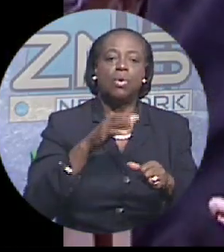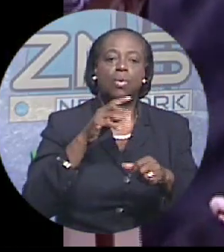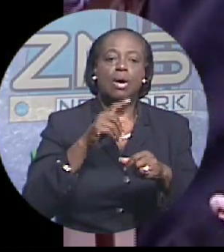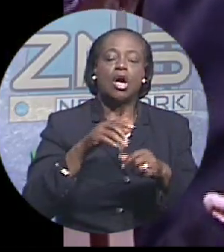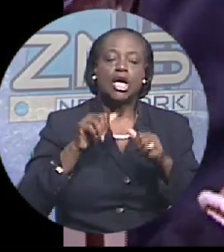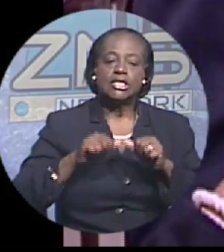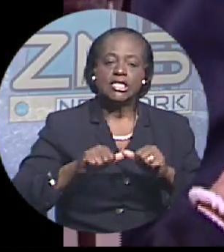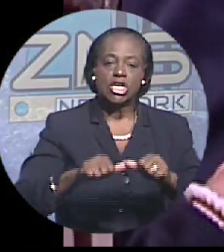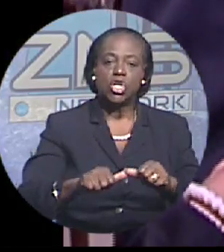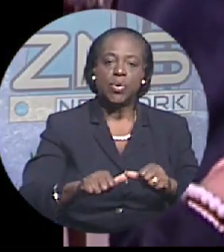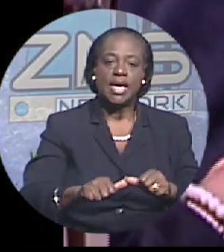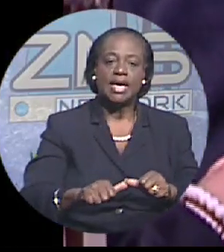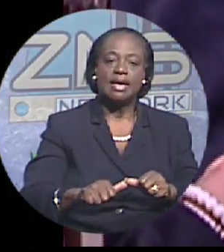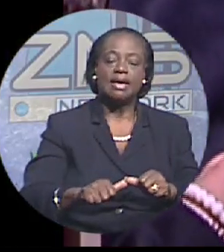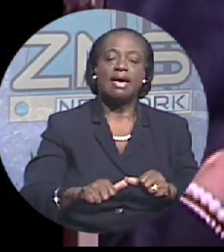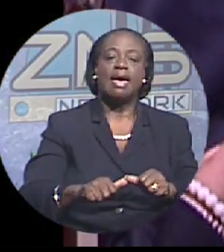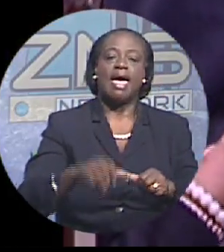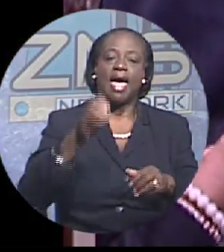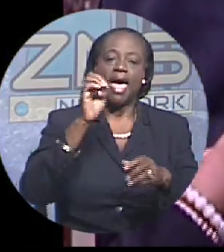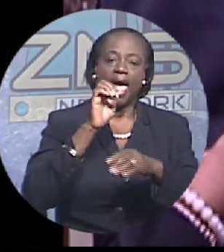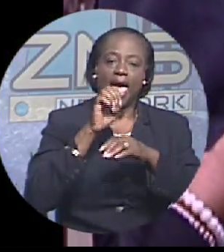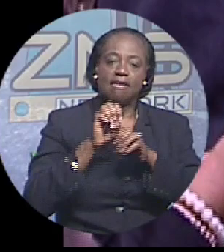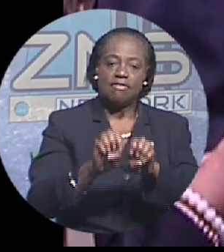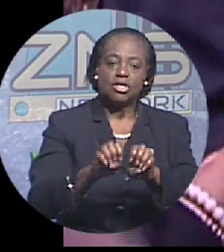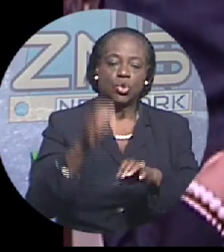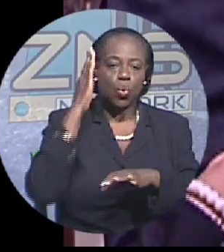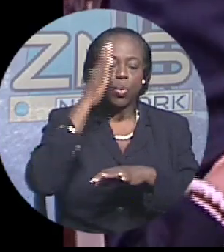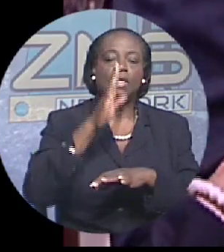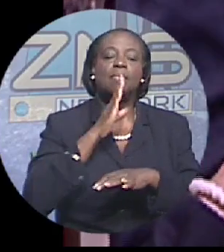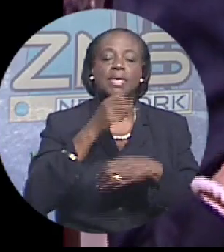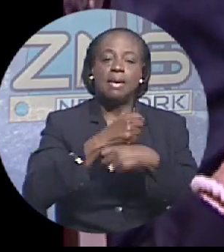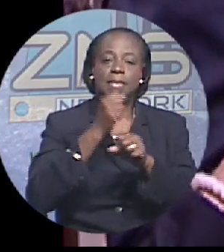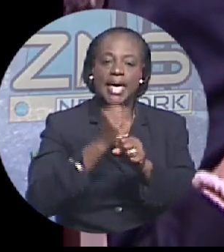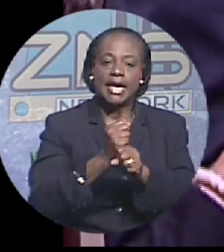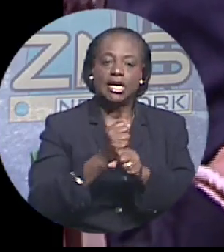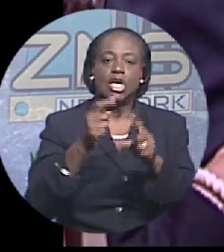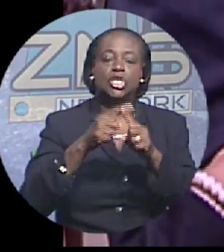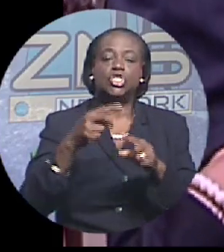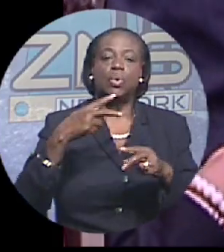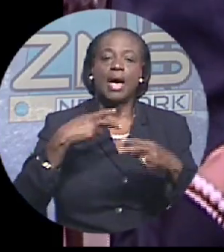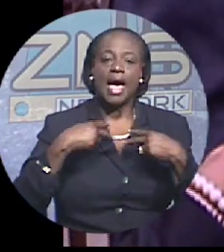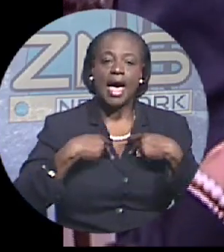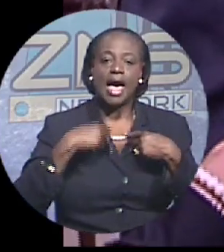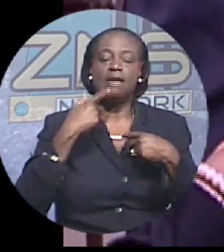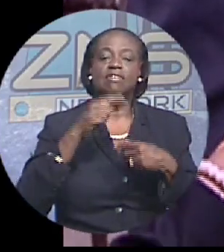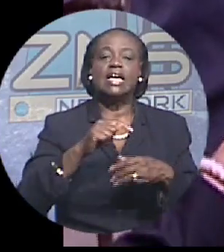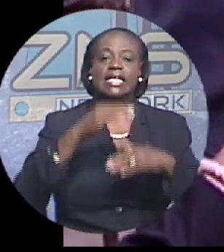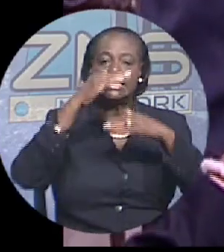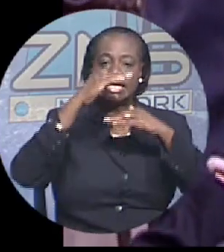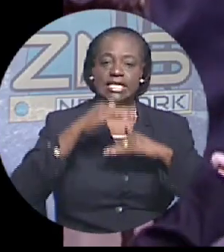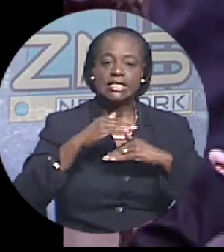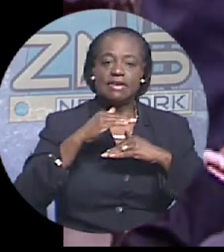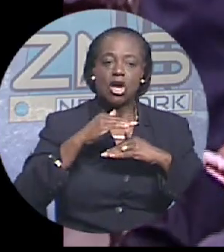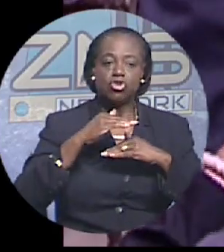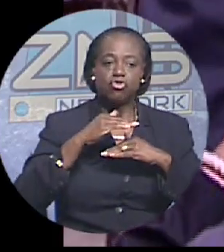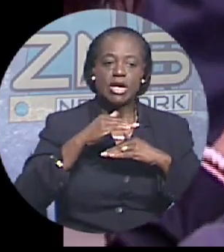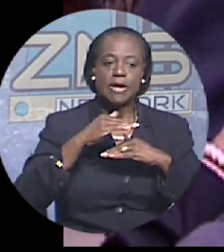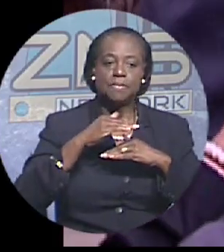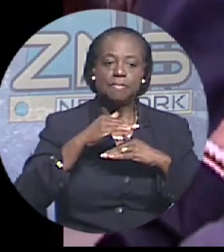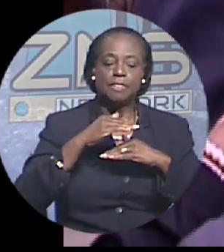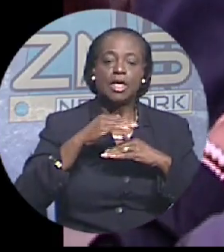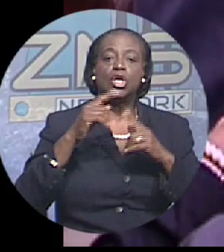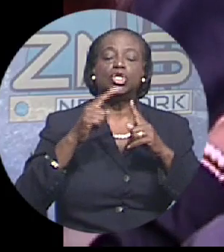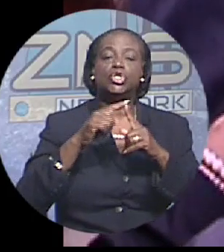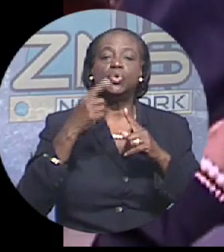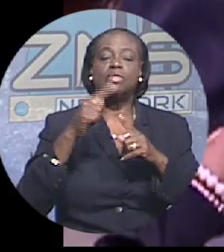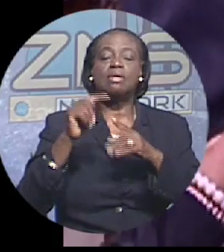Continuing efforts will be made to have a formula satisfactory to the